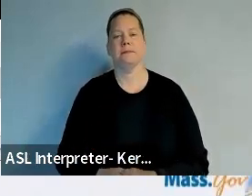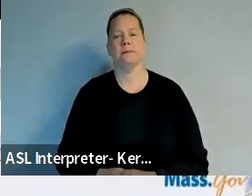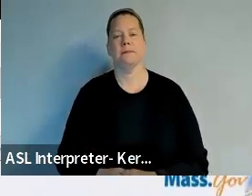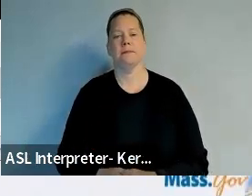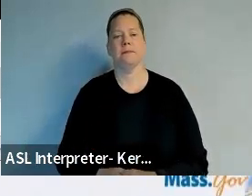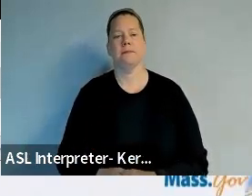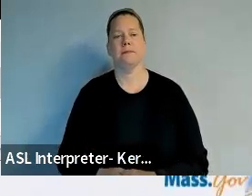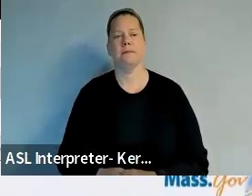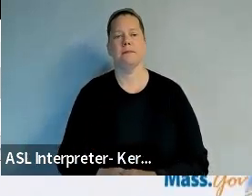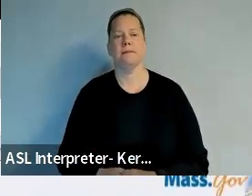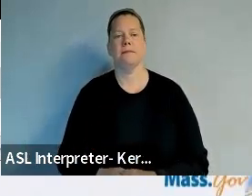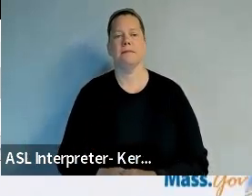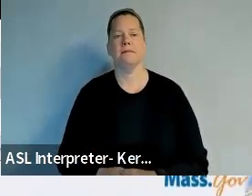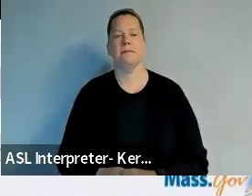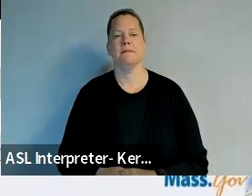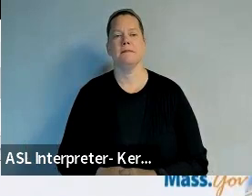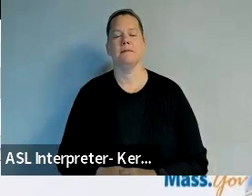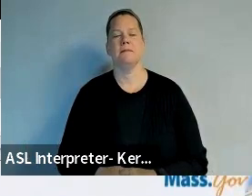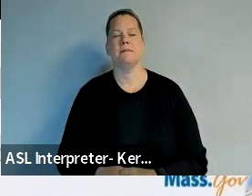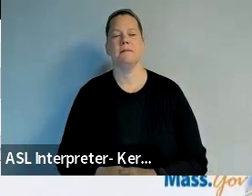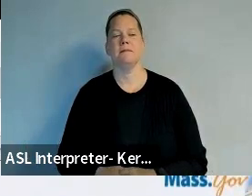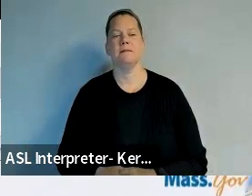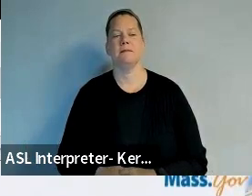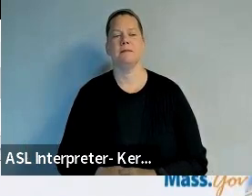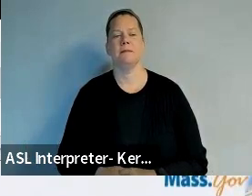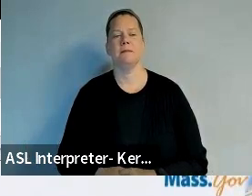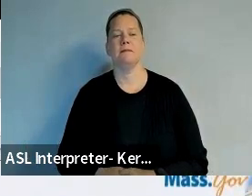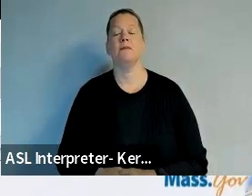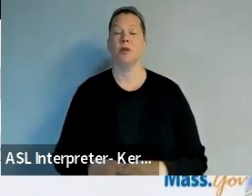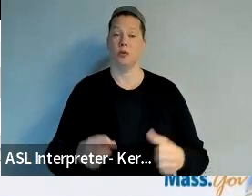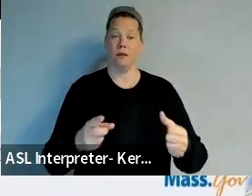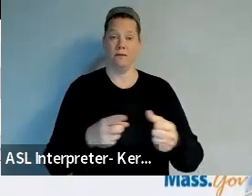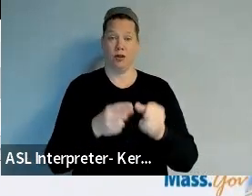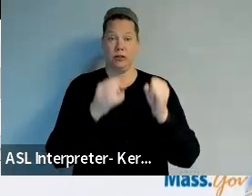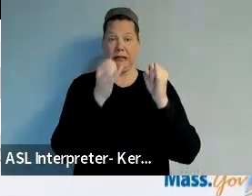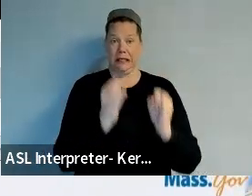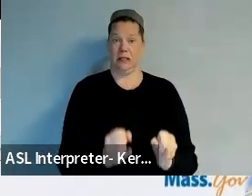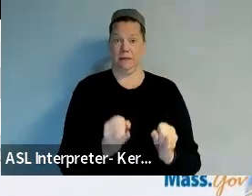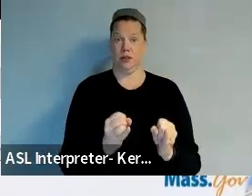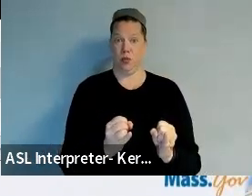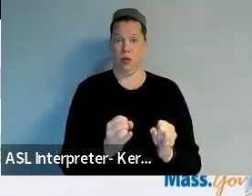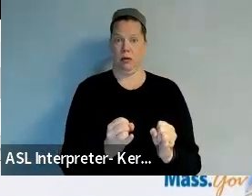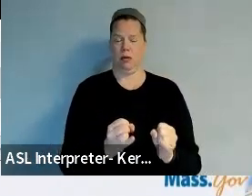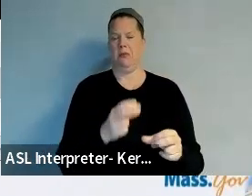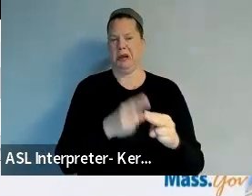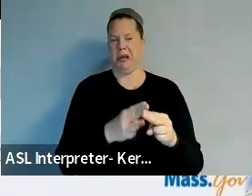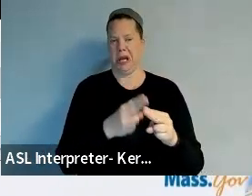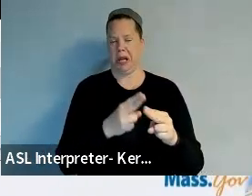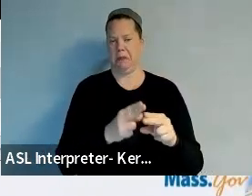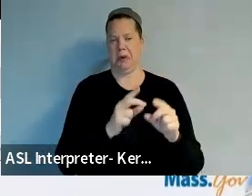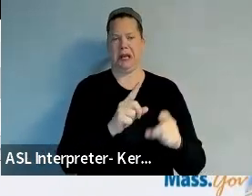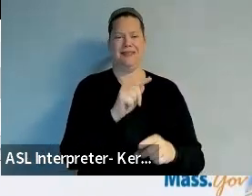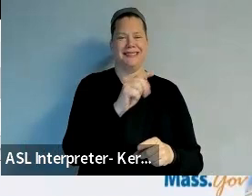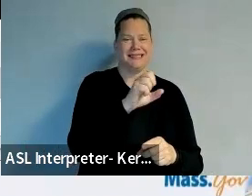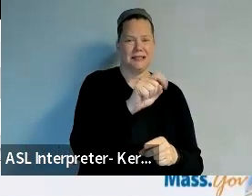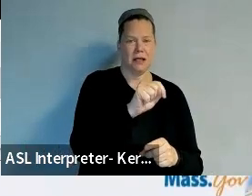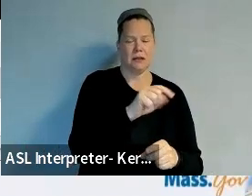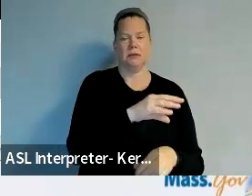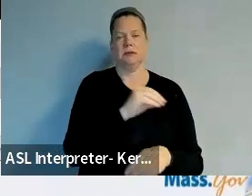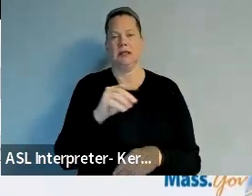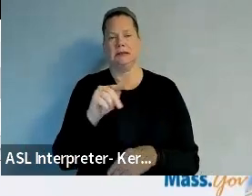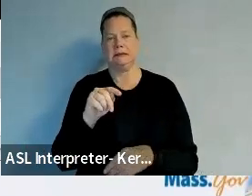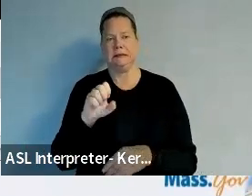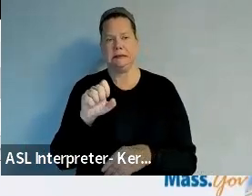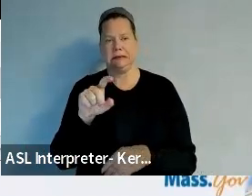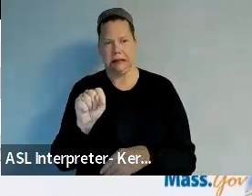We will say our first individual named Test authorized and applied the